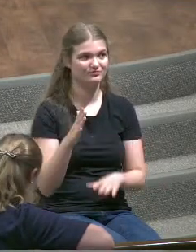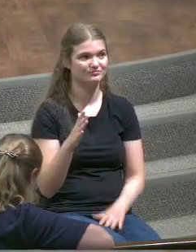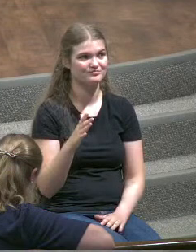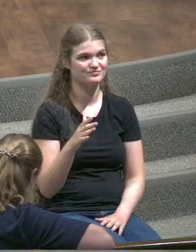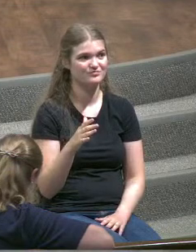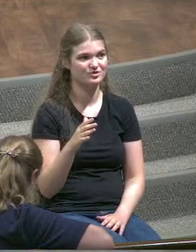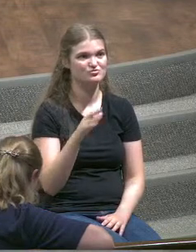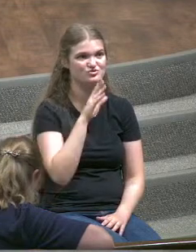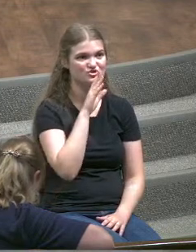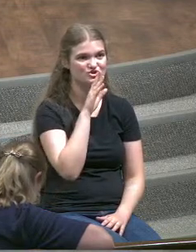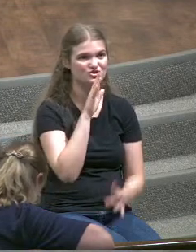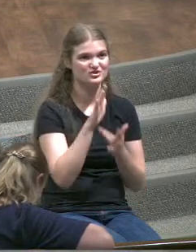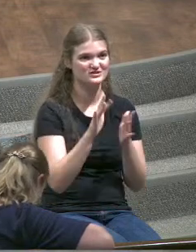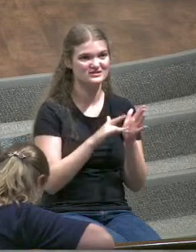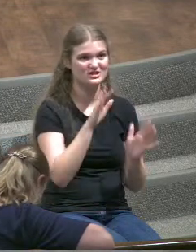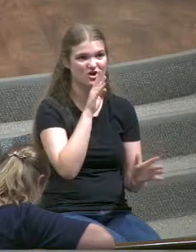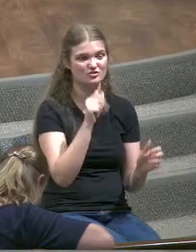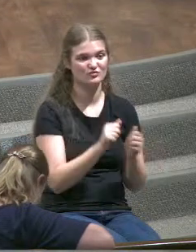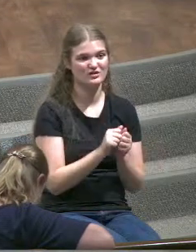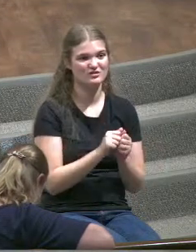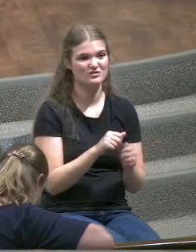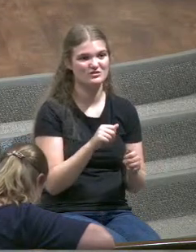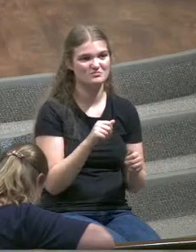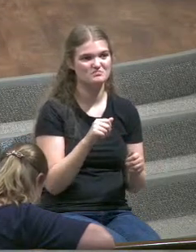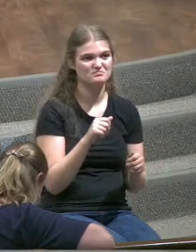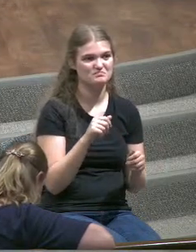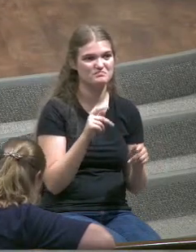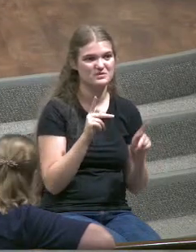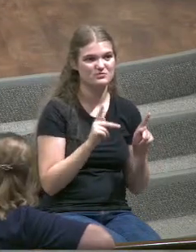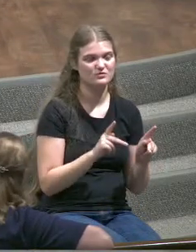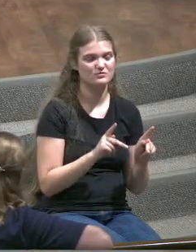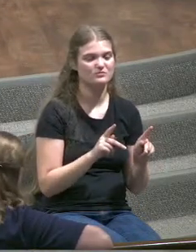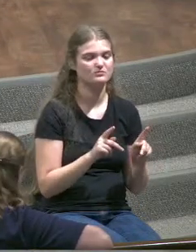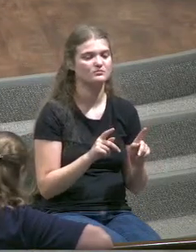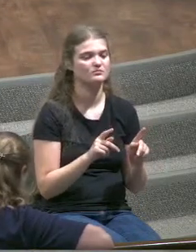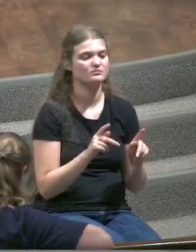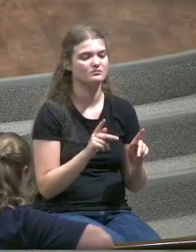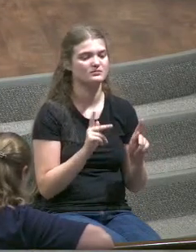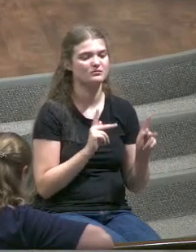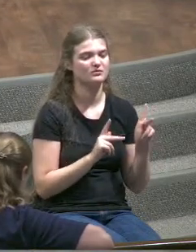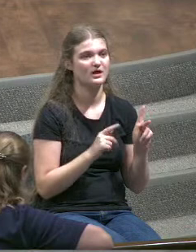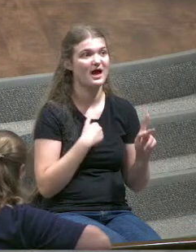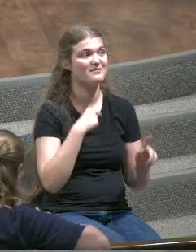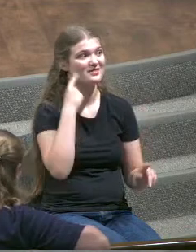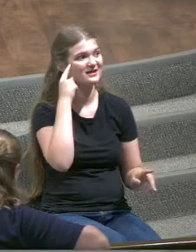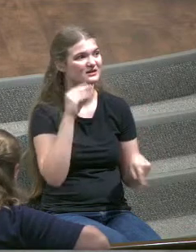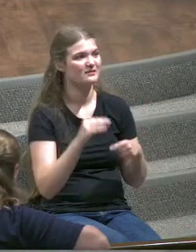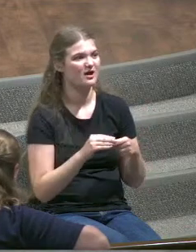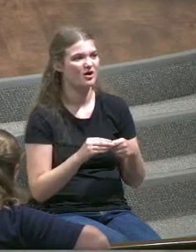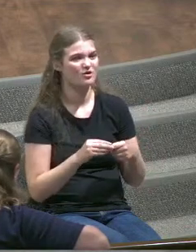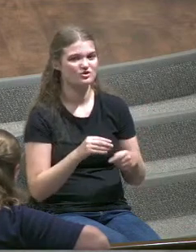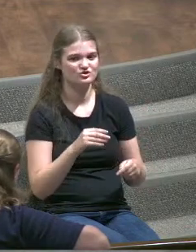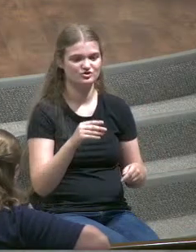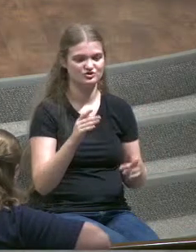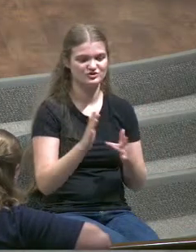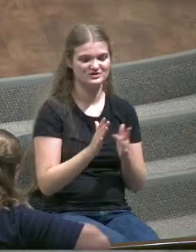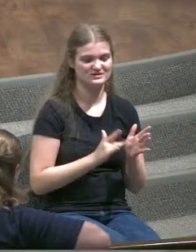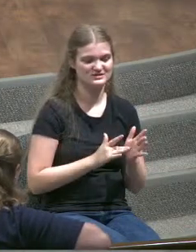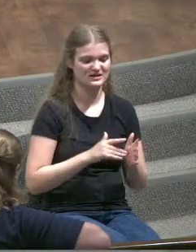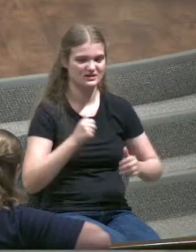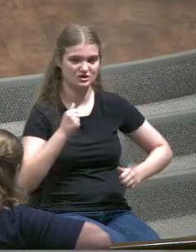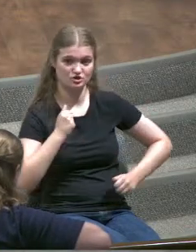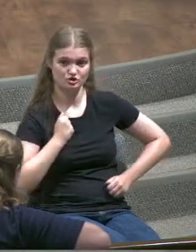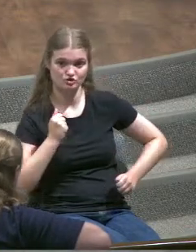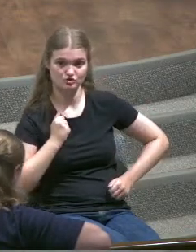individuals. The one I'm thinking of is the interaction between him and the centurion. A centurion is a